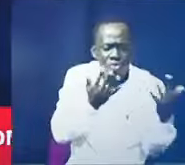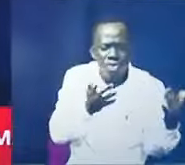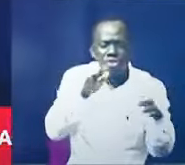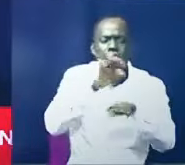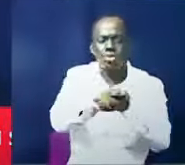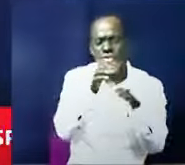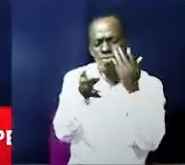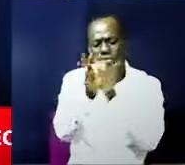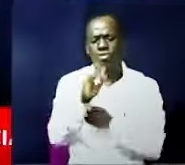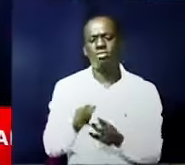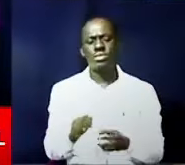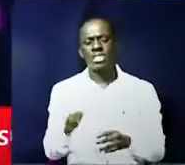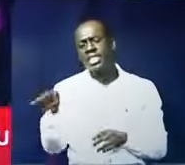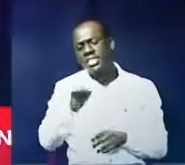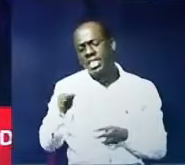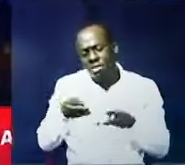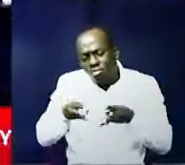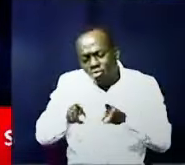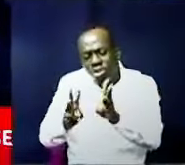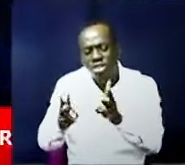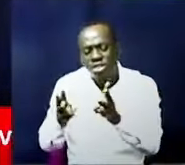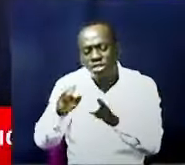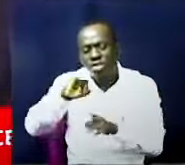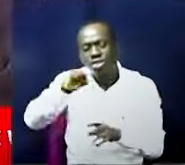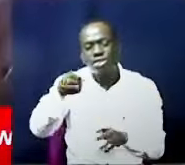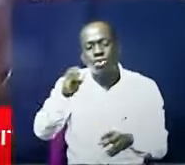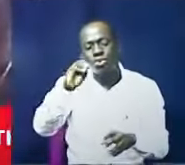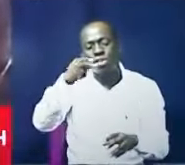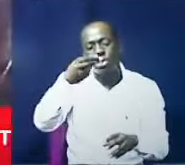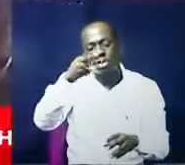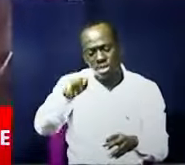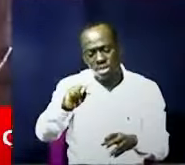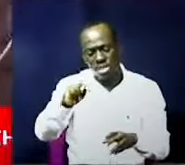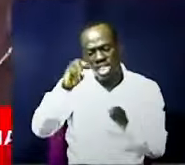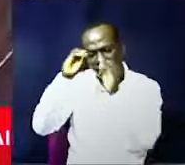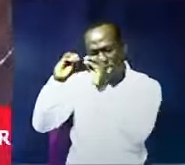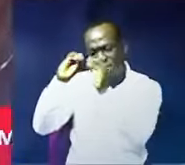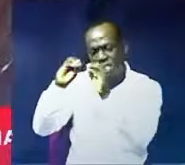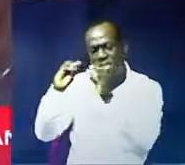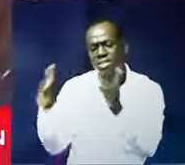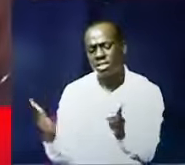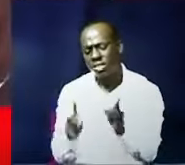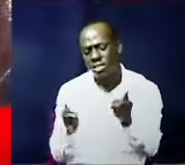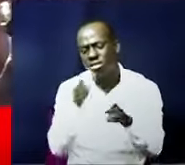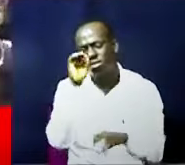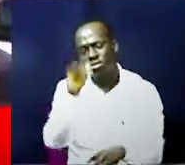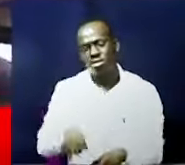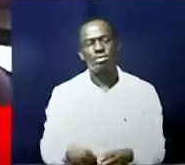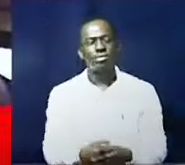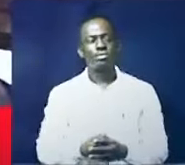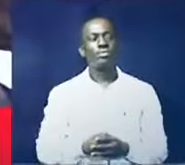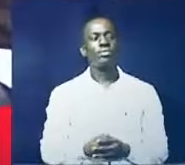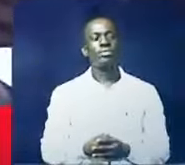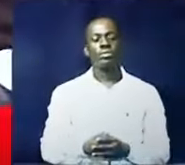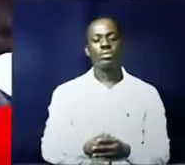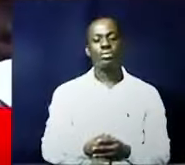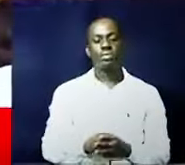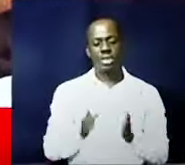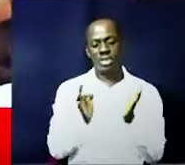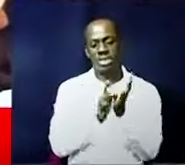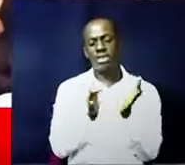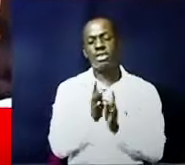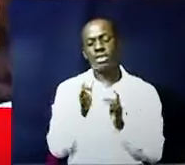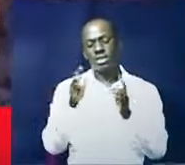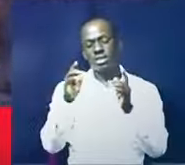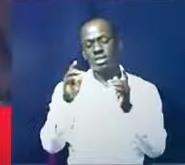disciples. And Jesus actually taught them. You see, it is in these solitary